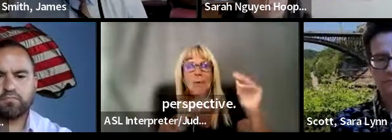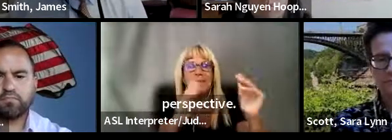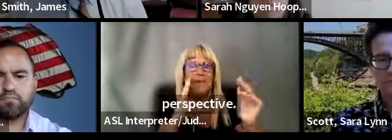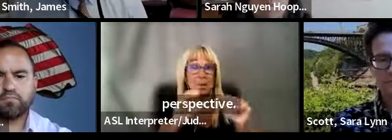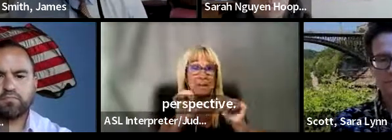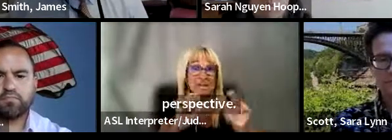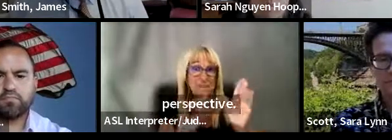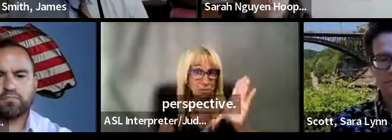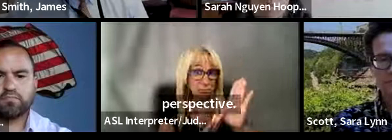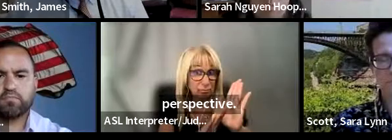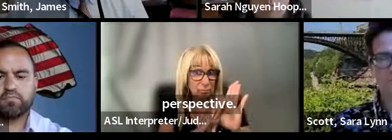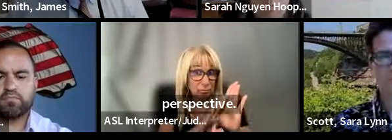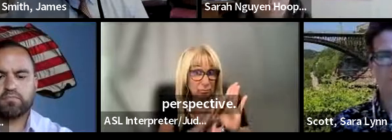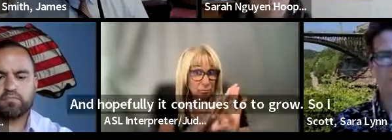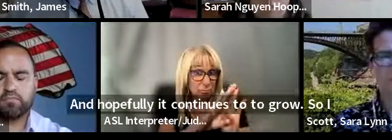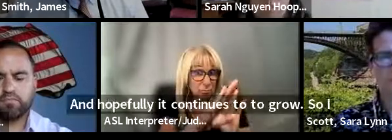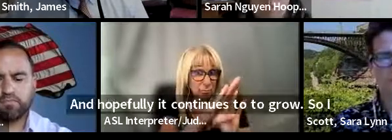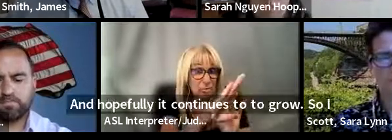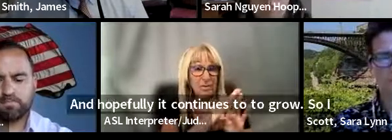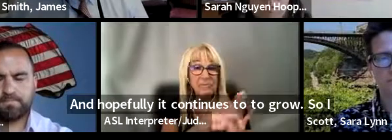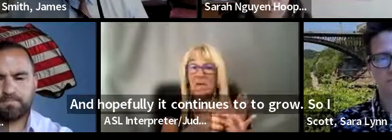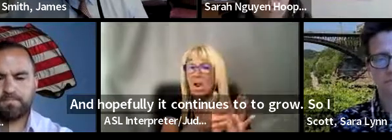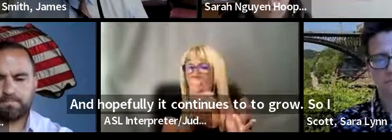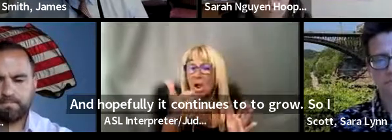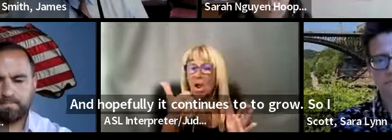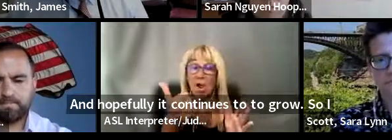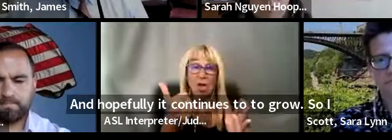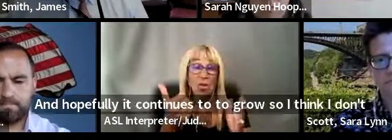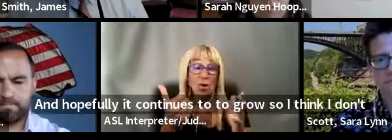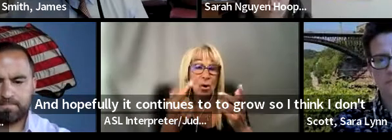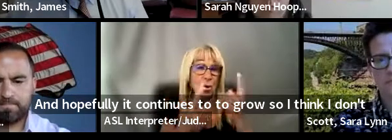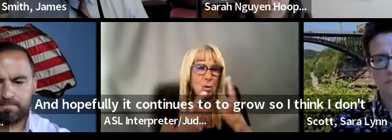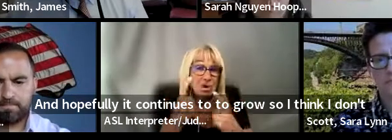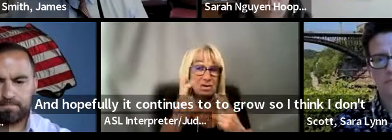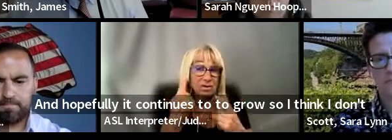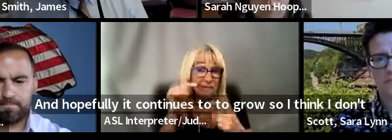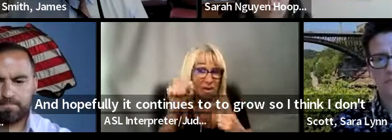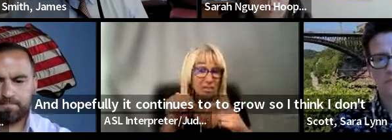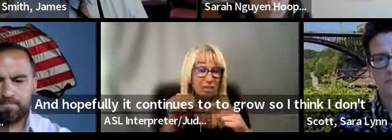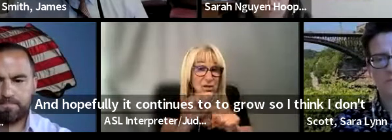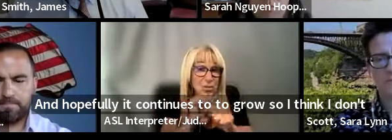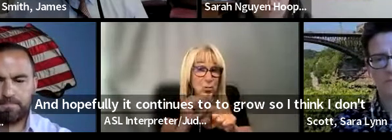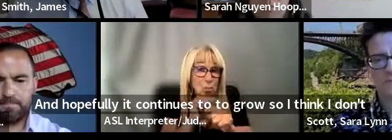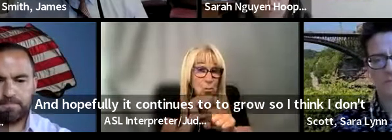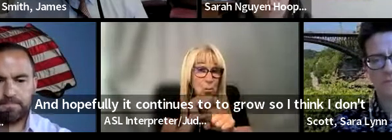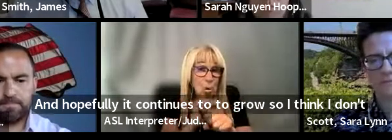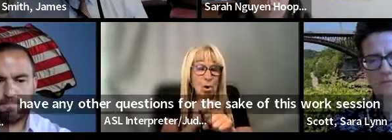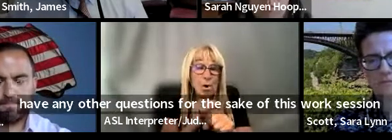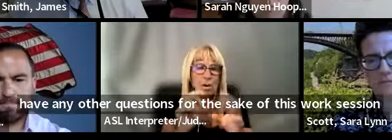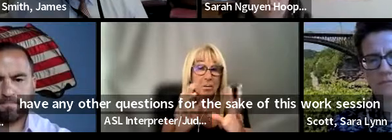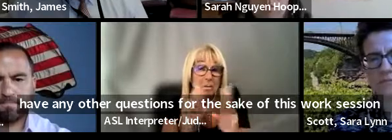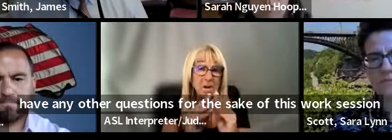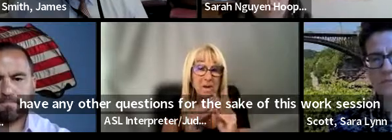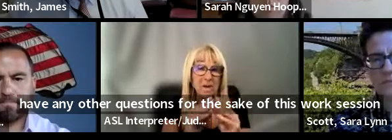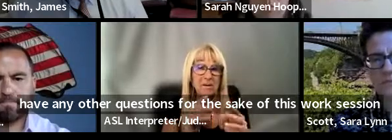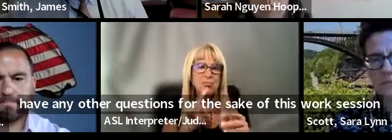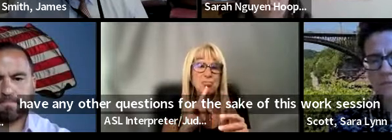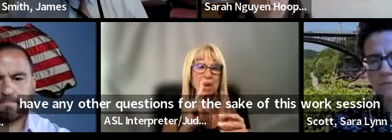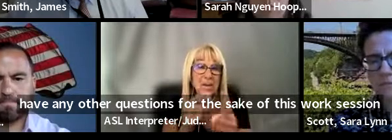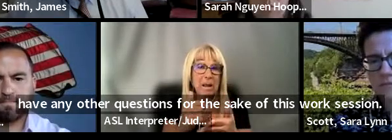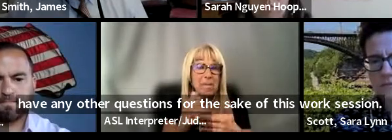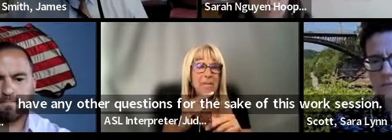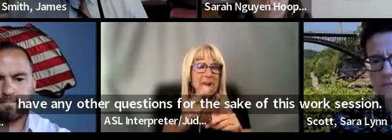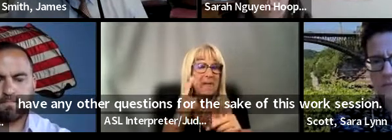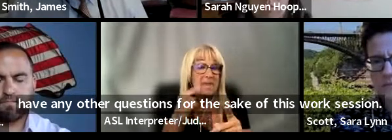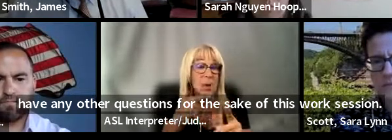So I think I don't have any other questions for the sake of this work session. This has been very helpful, and I really appreciate all the information. but I do think that